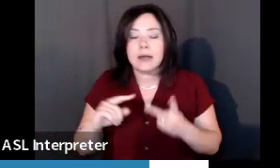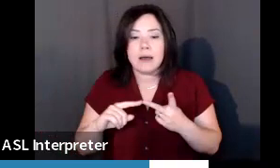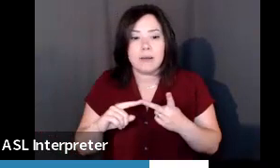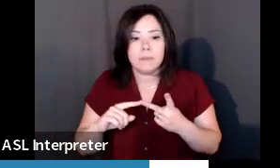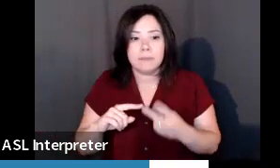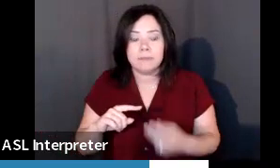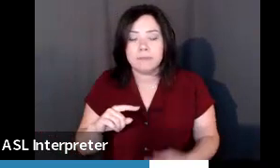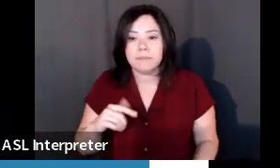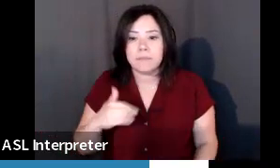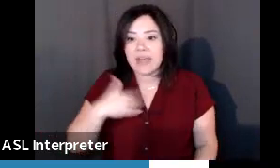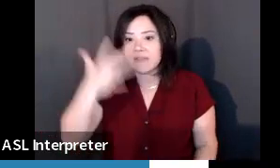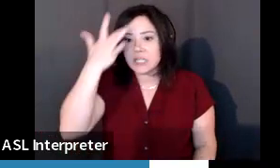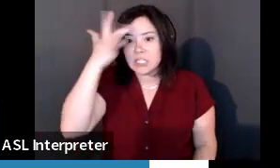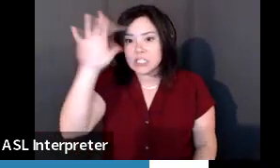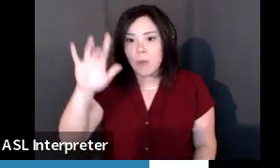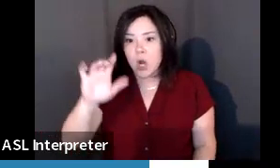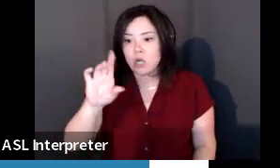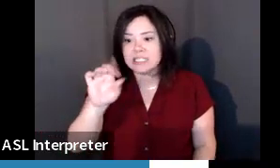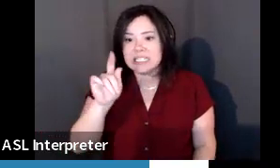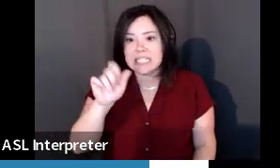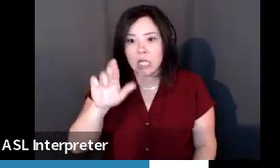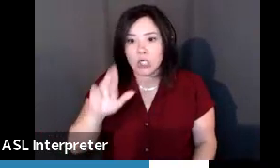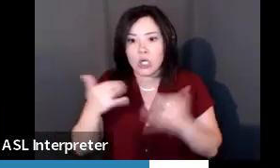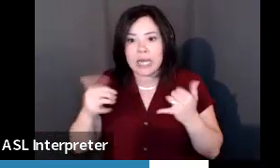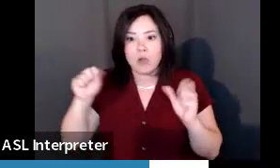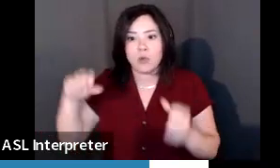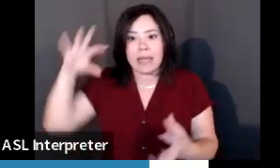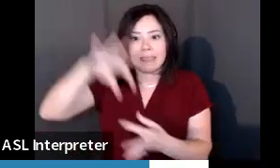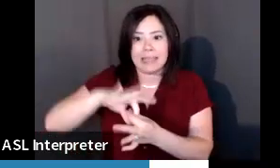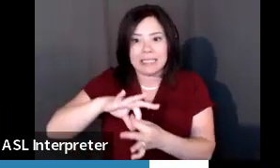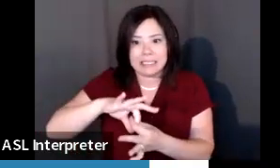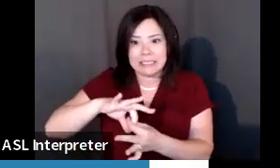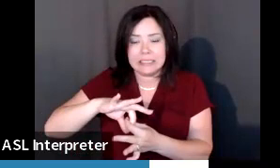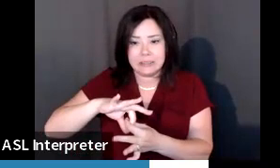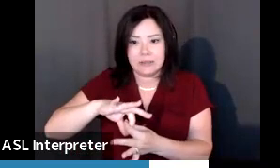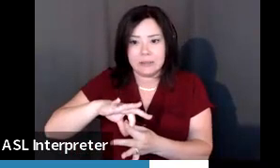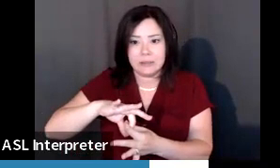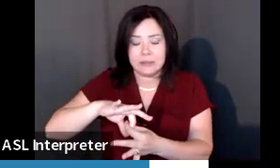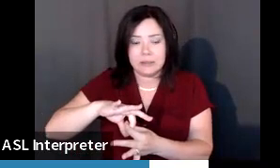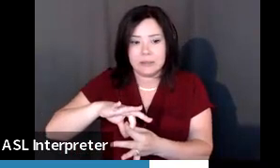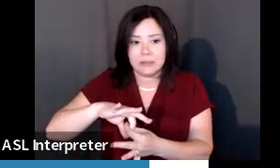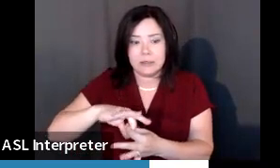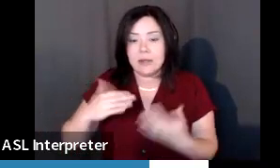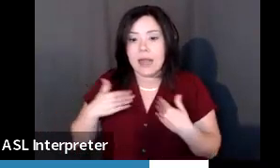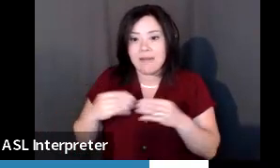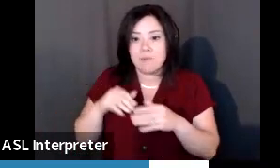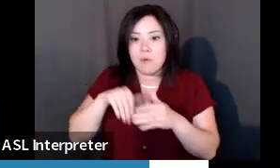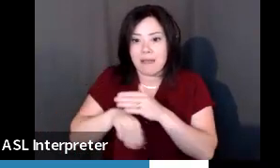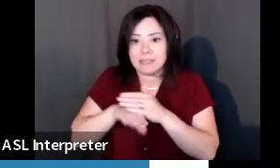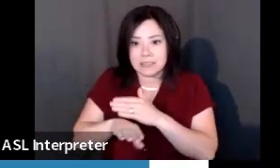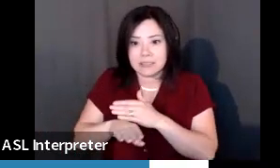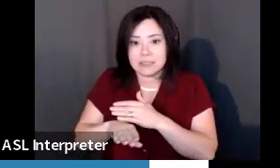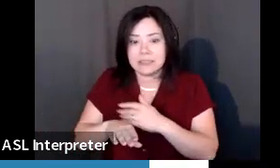They've got the smart detectors now that you can link and have a little bit more access to if you're someone